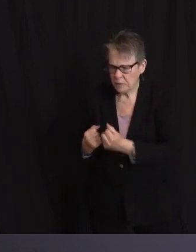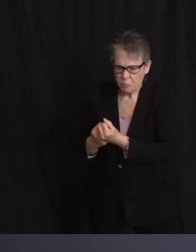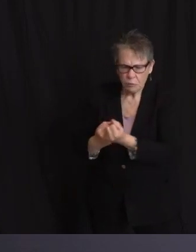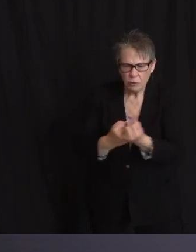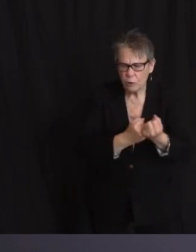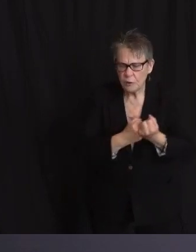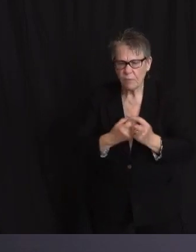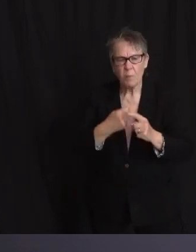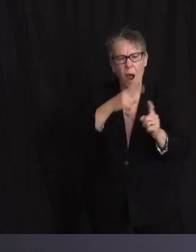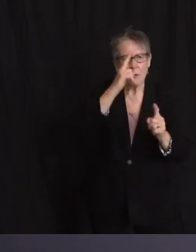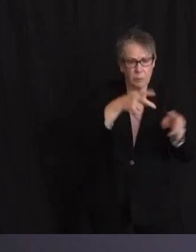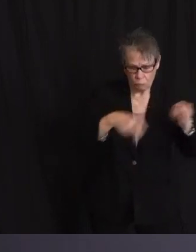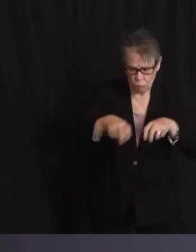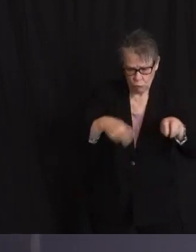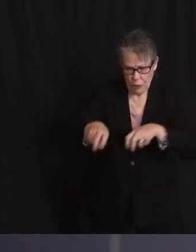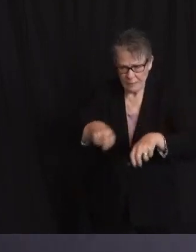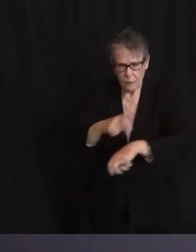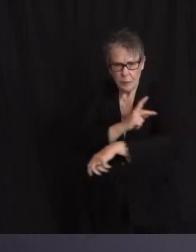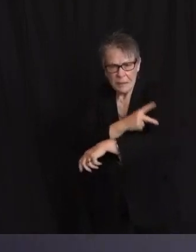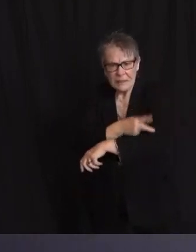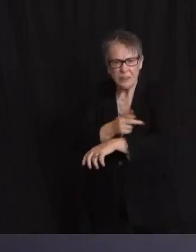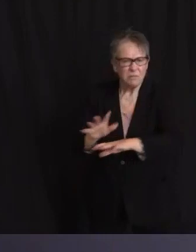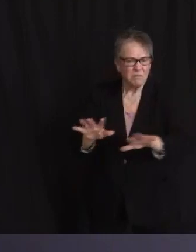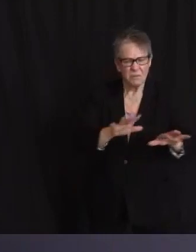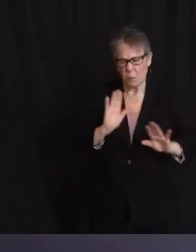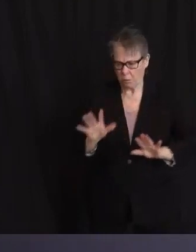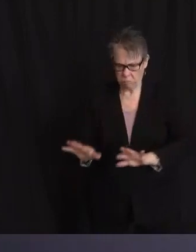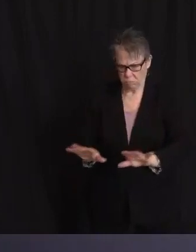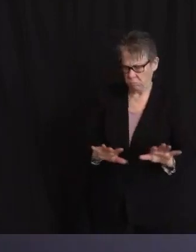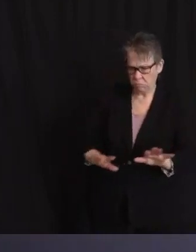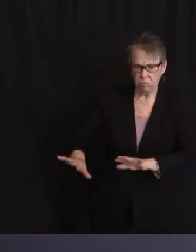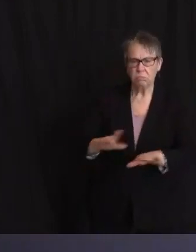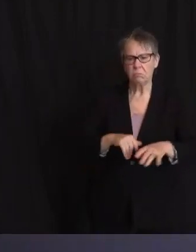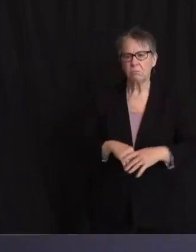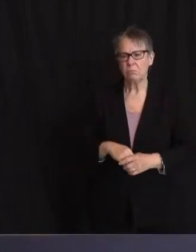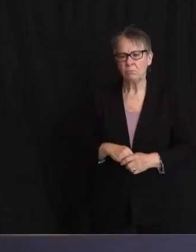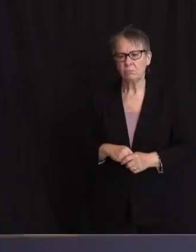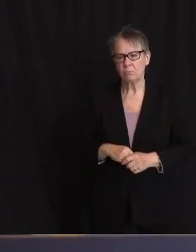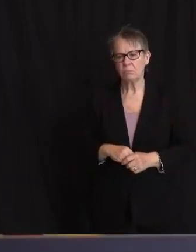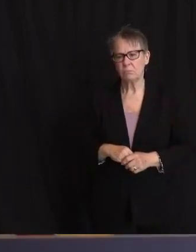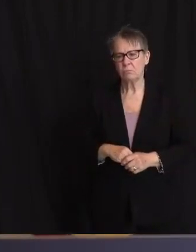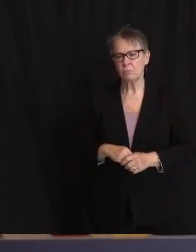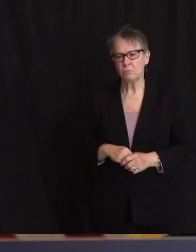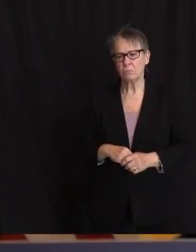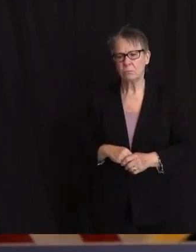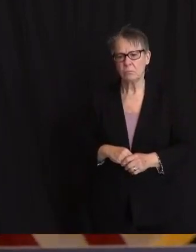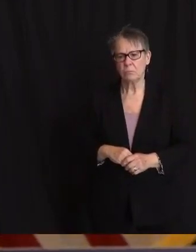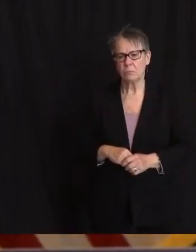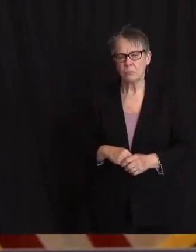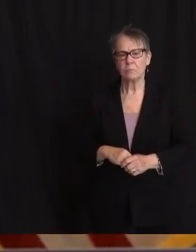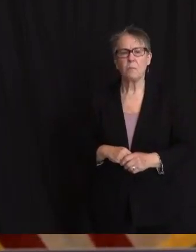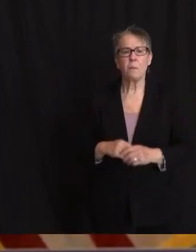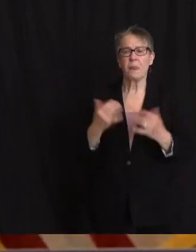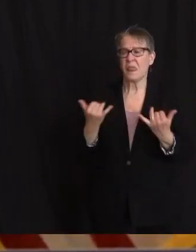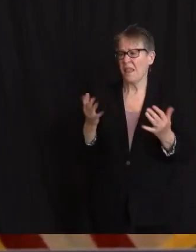Gov. Pat, thank you. Again, I'm going to start with Sam. I don't know who's got the mic. Martel, is that you? How are